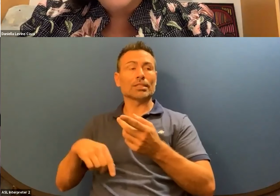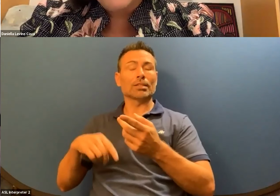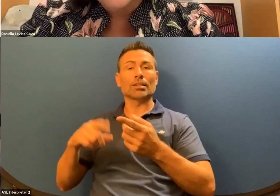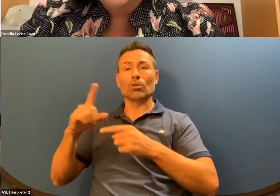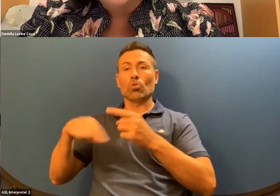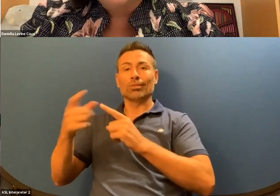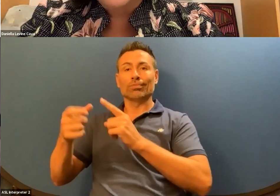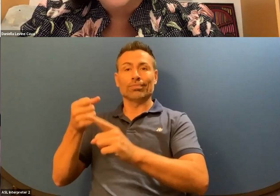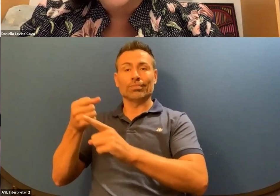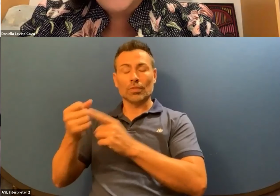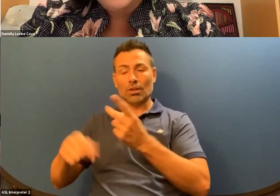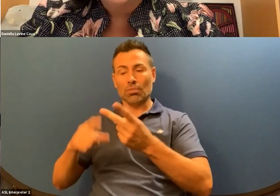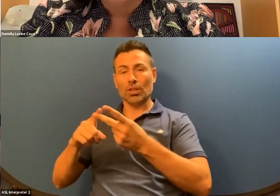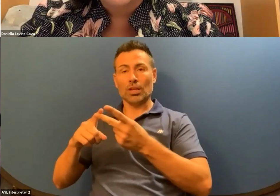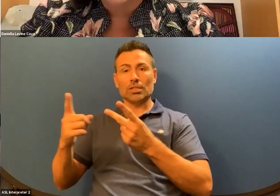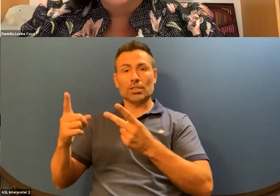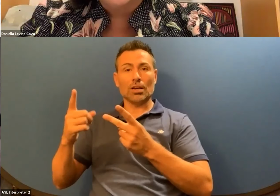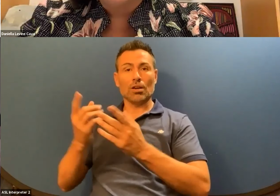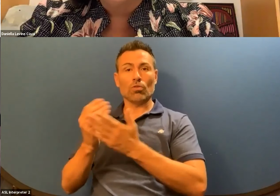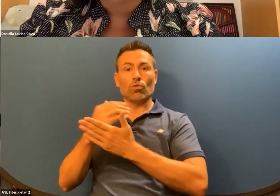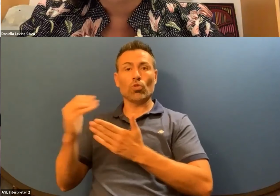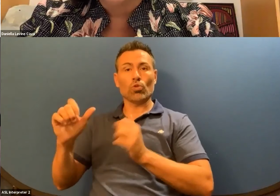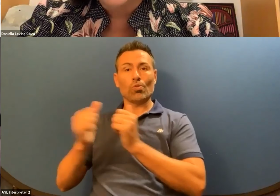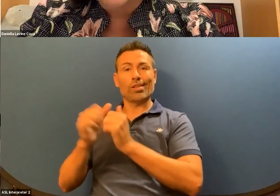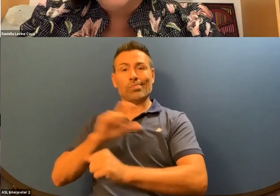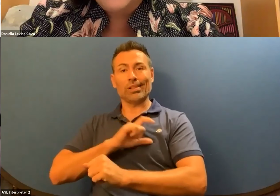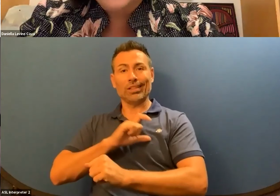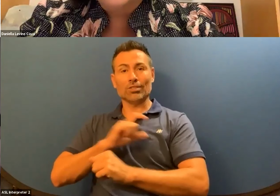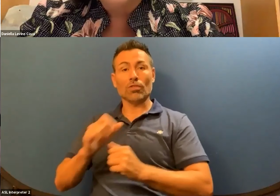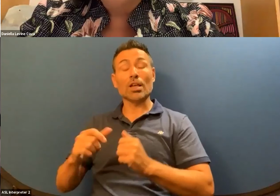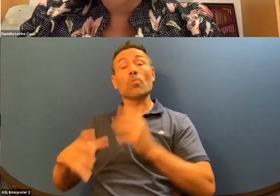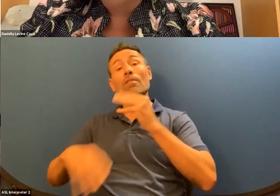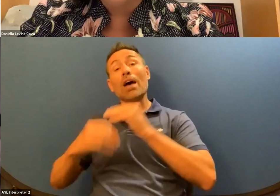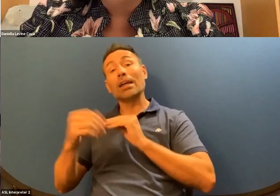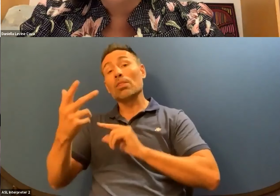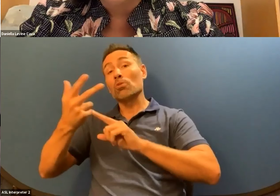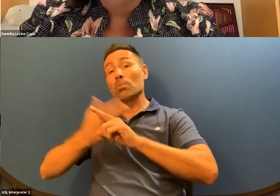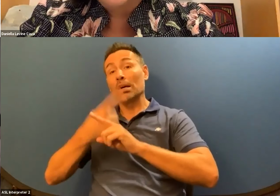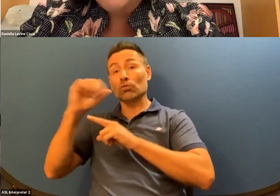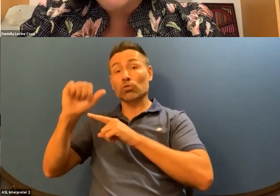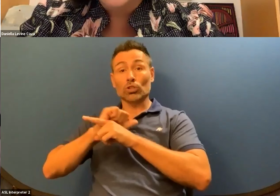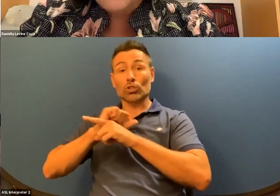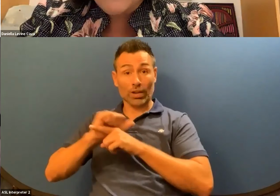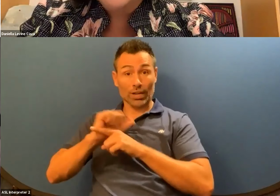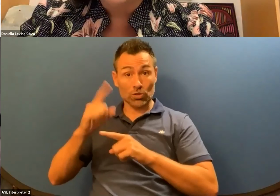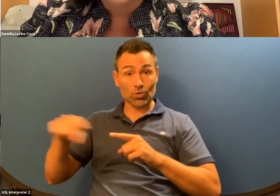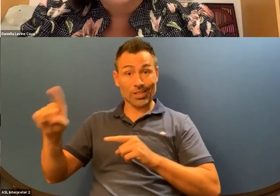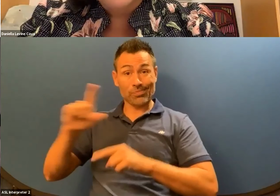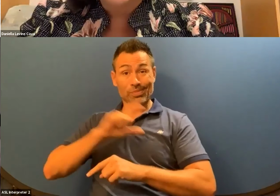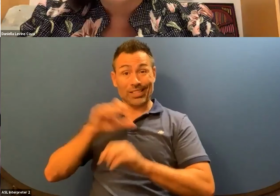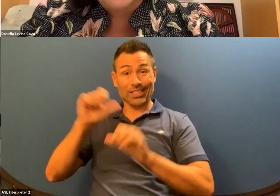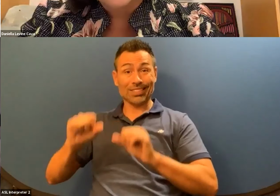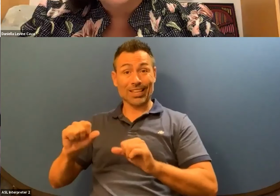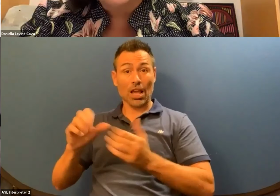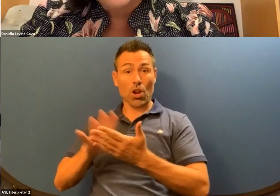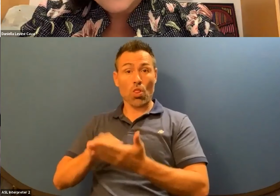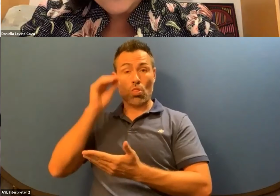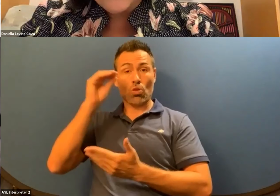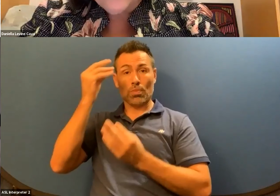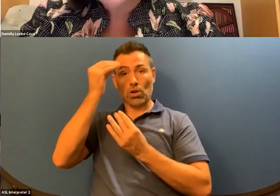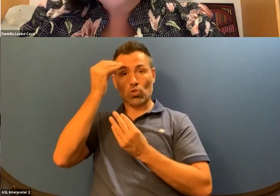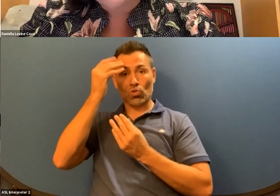added 3 months to the basic training to make sure that police learn the critical thinking and how they respond and to get past their